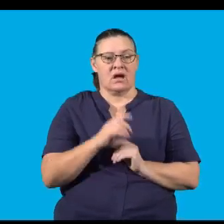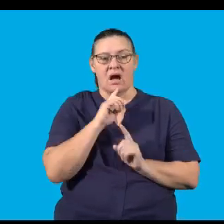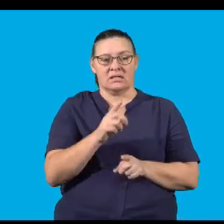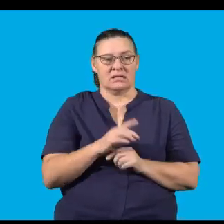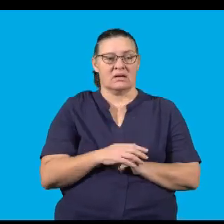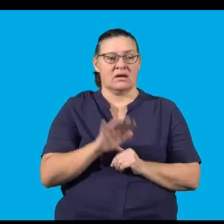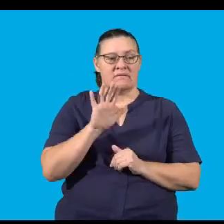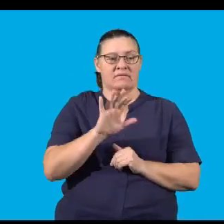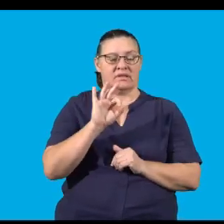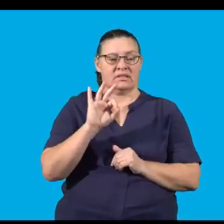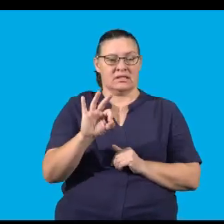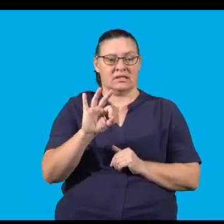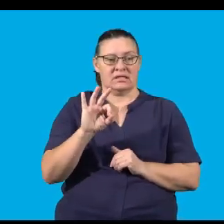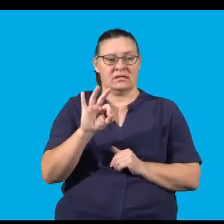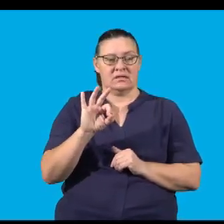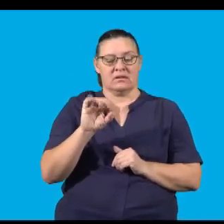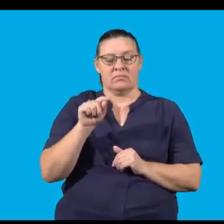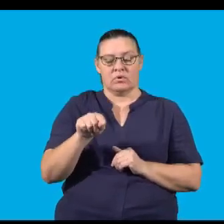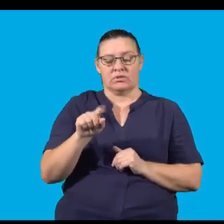And that's going to give us